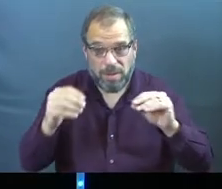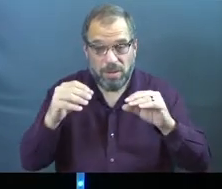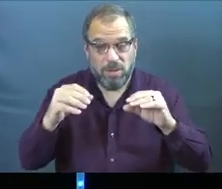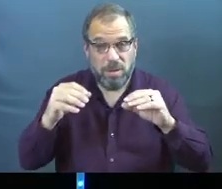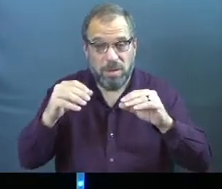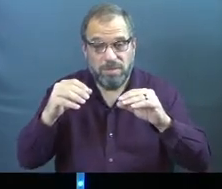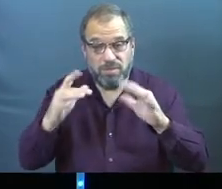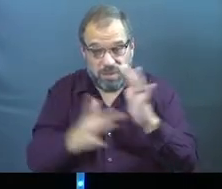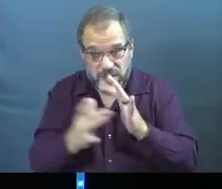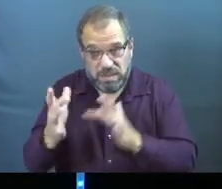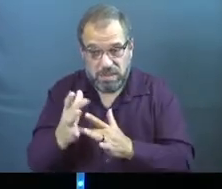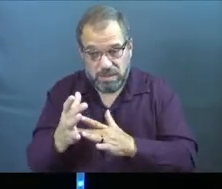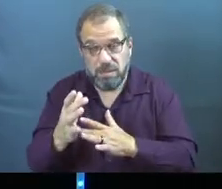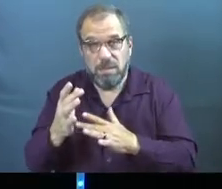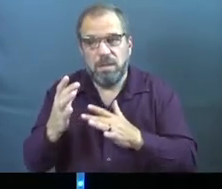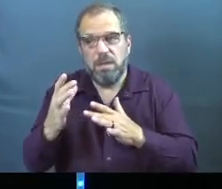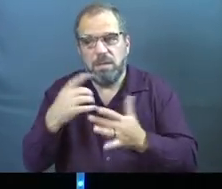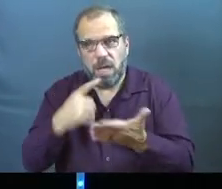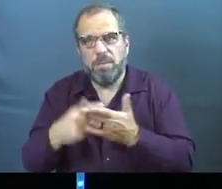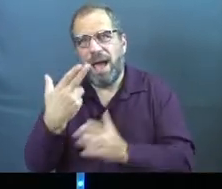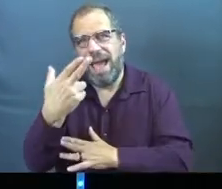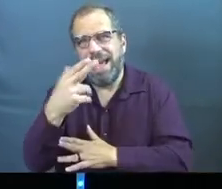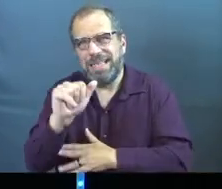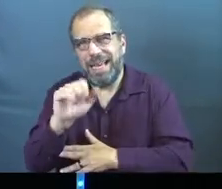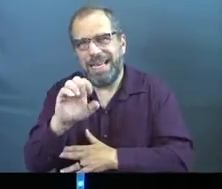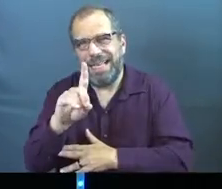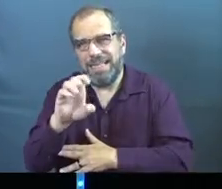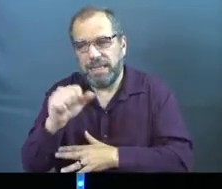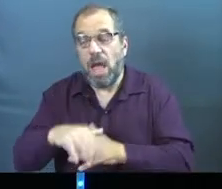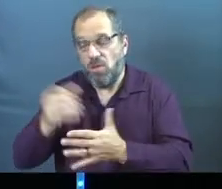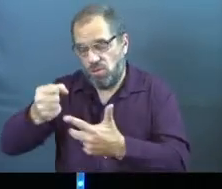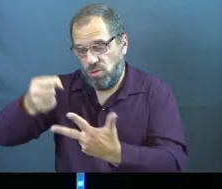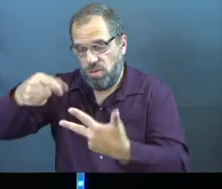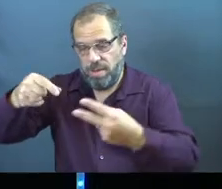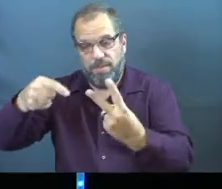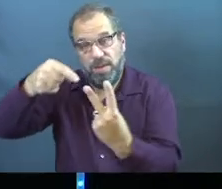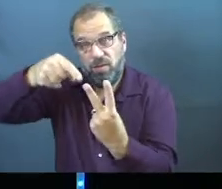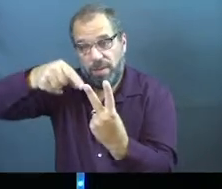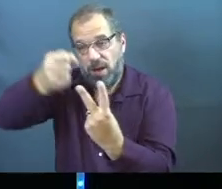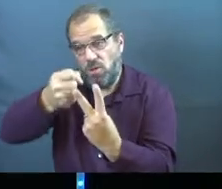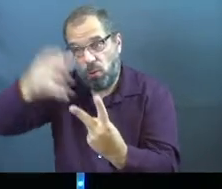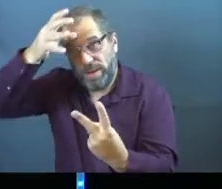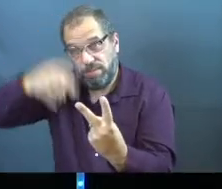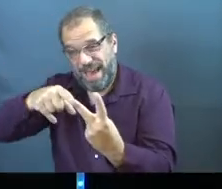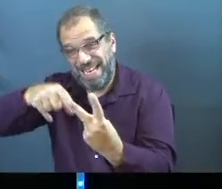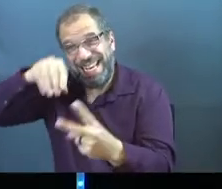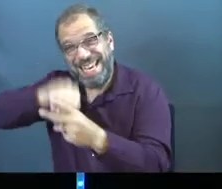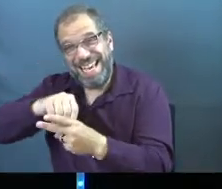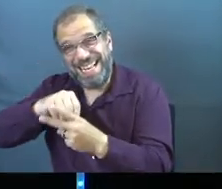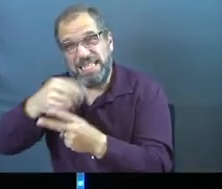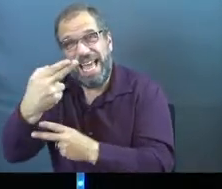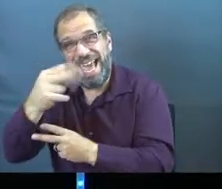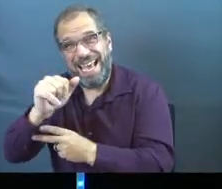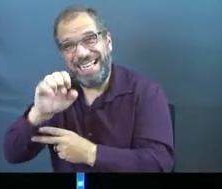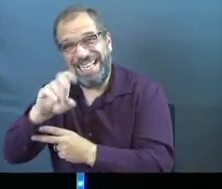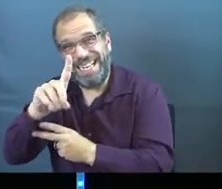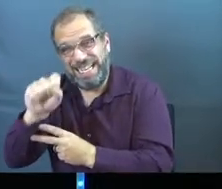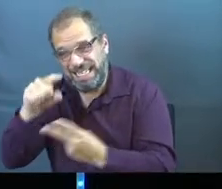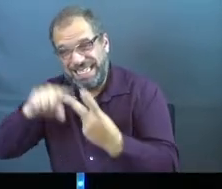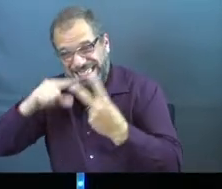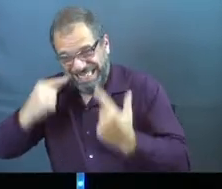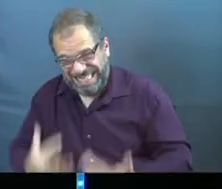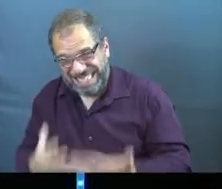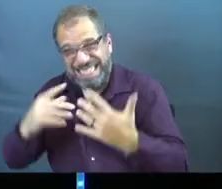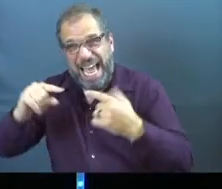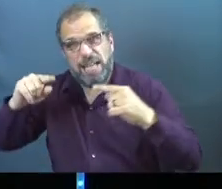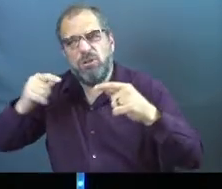story. Jesus refers to Hades, and he says the rich man in the story is in Hades, right? And he's